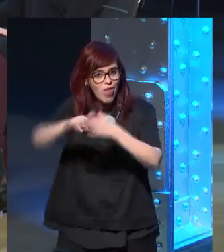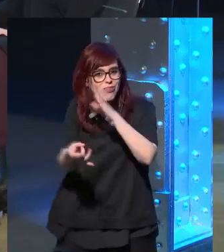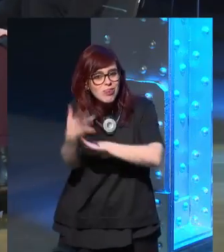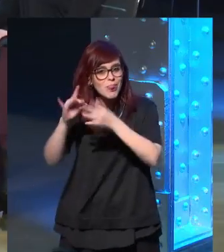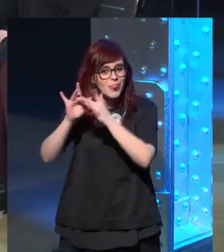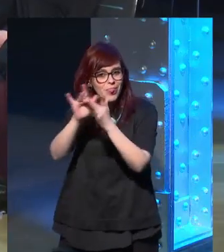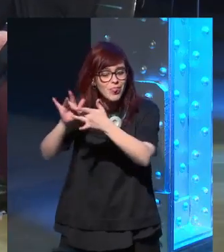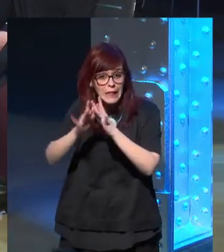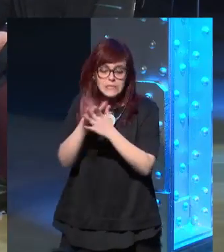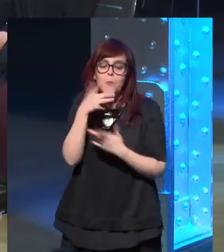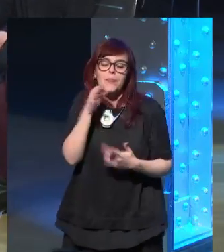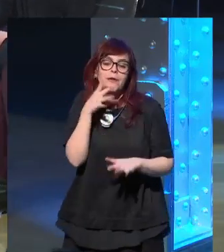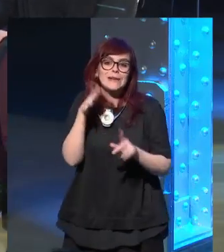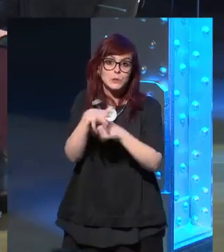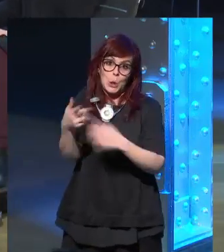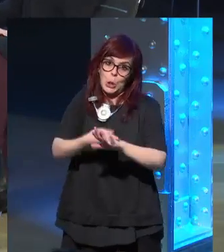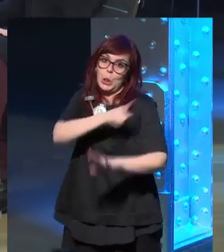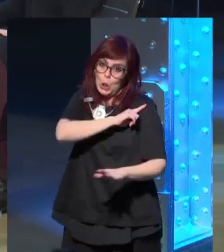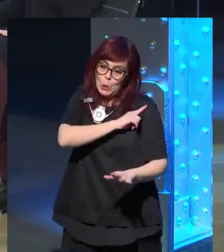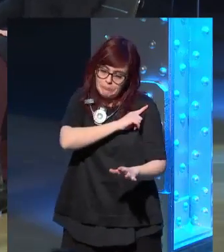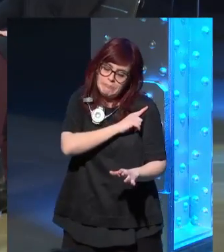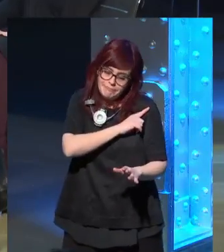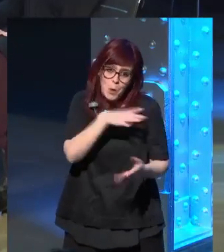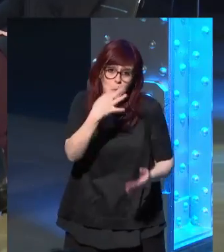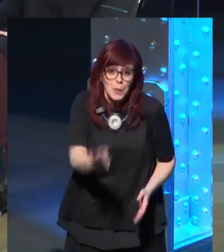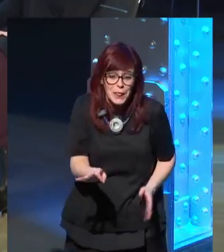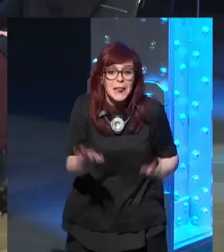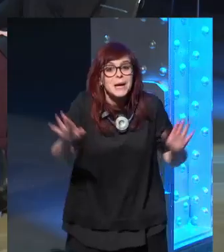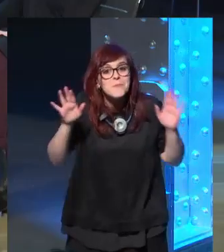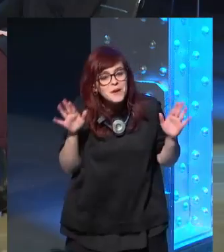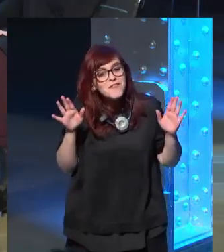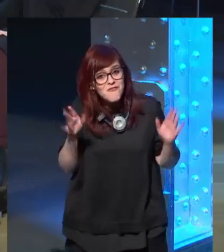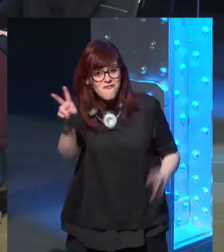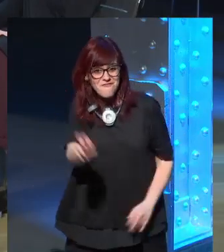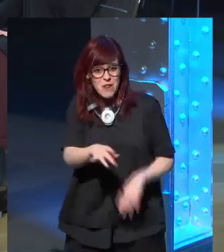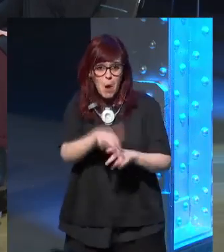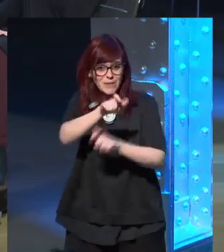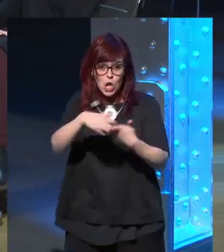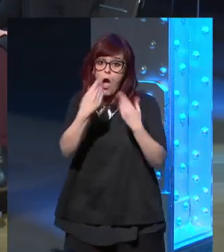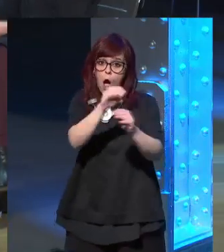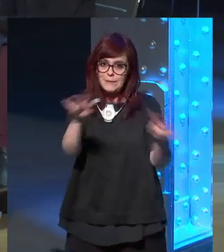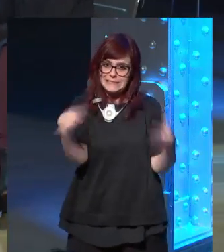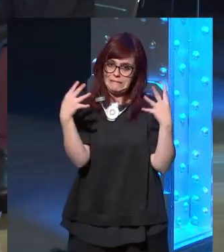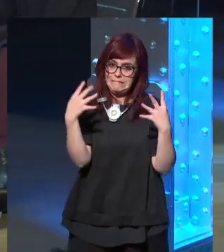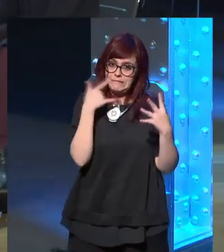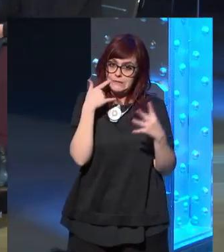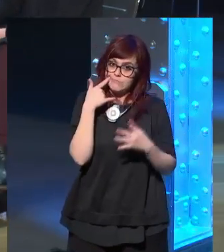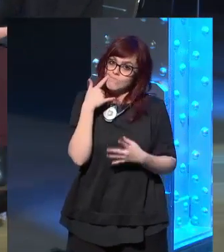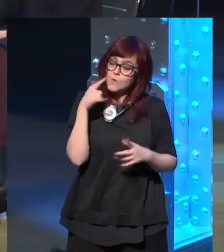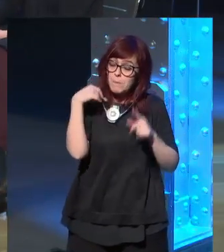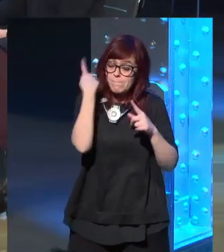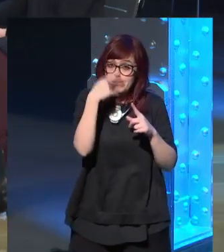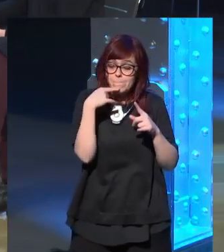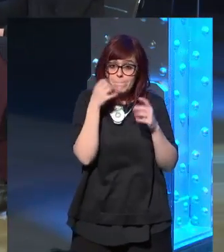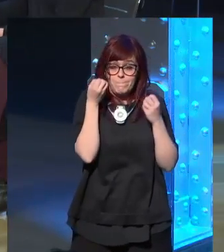extreme experiment. I'm sure now all the young people are looking horrified in the audience. But I